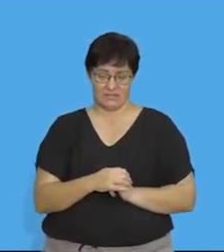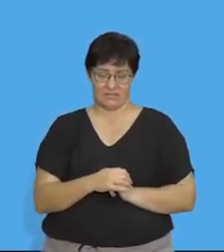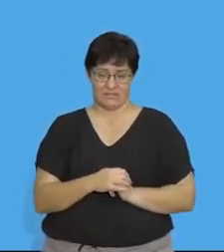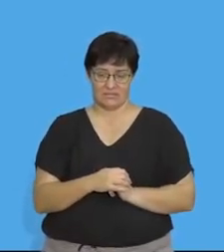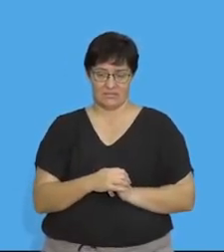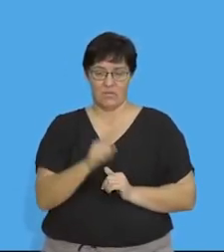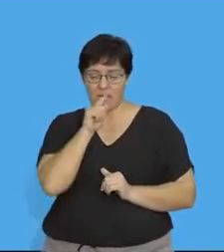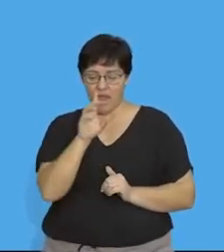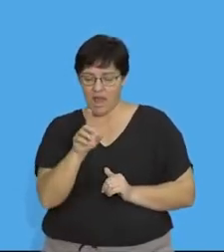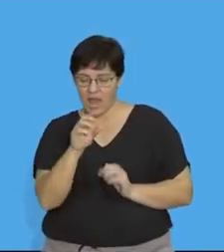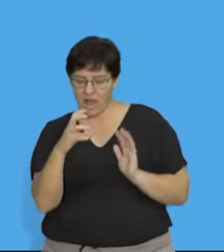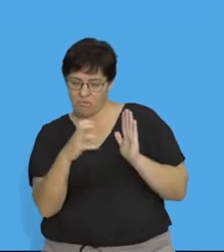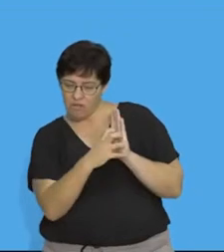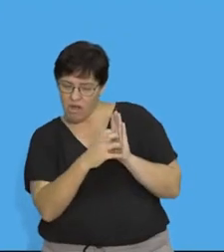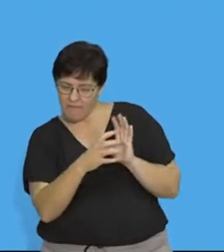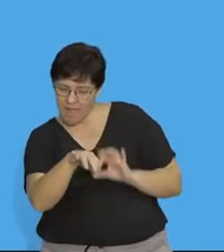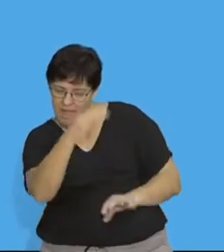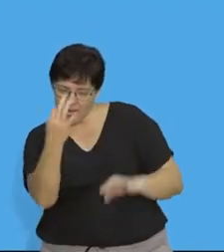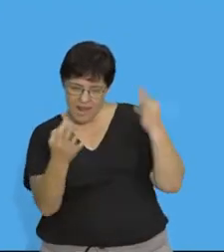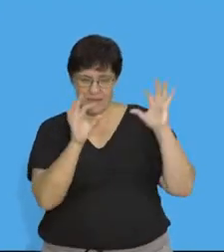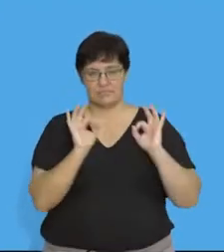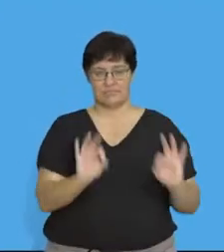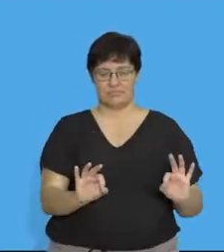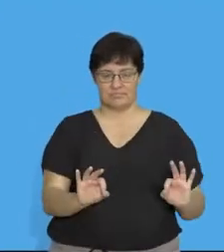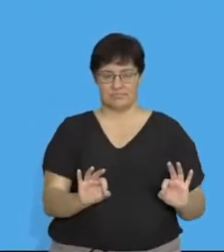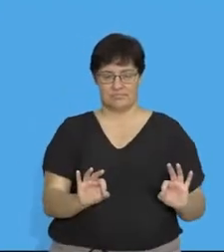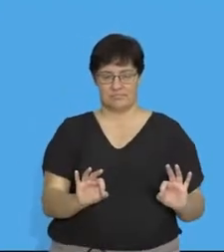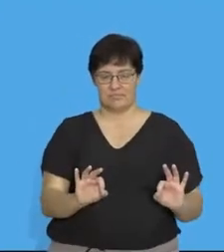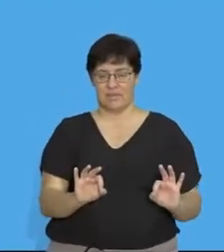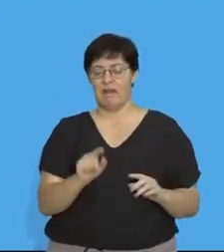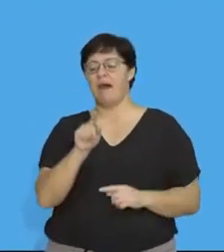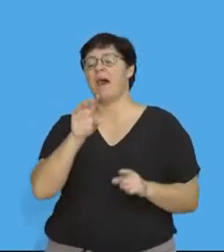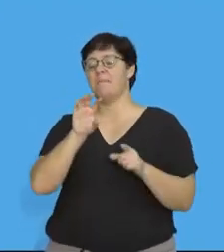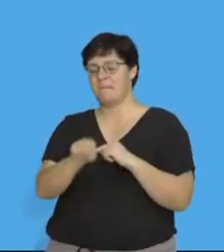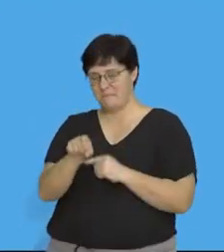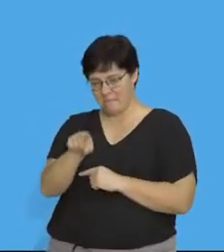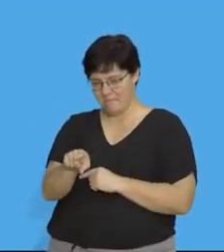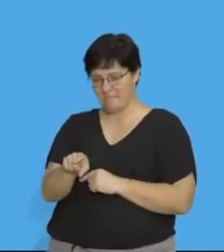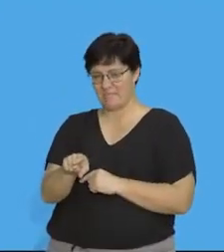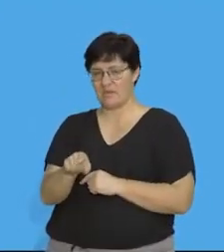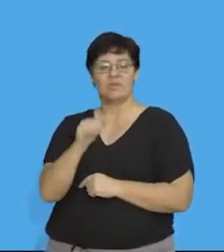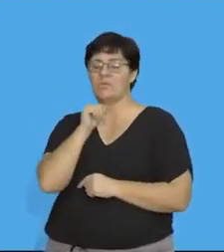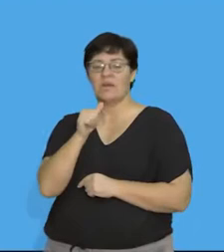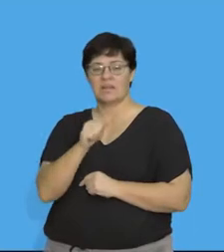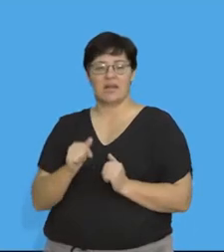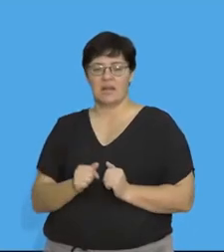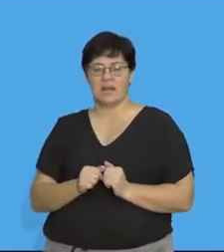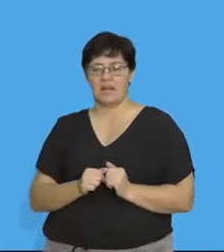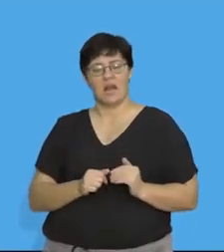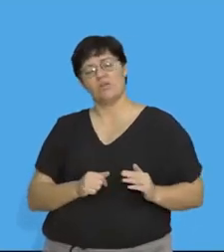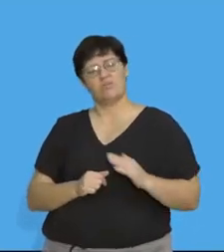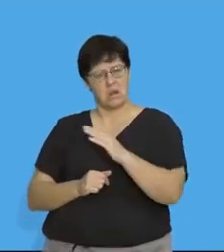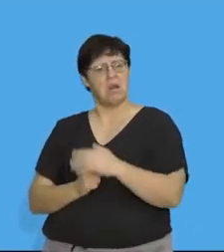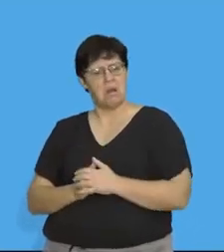analyze your graph correctly so that you've got a sense of when it is, even though if this gradient you might think is a